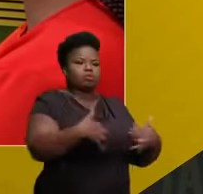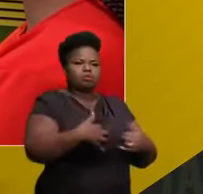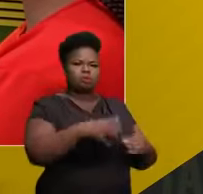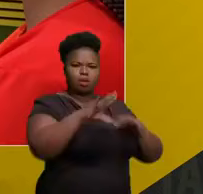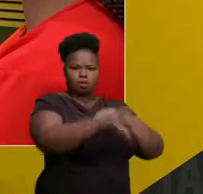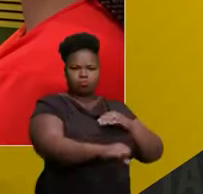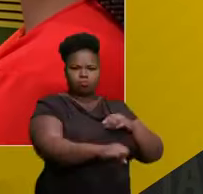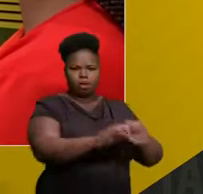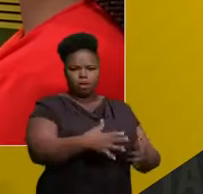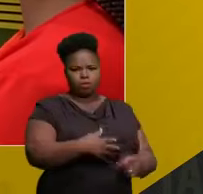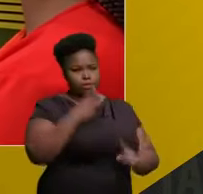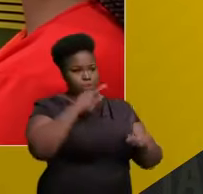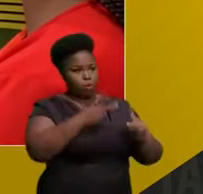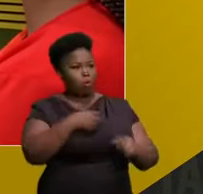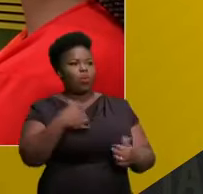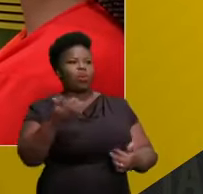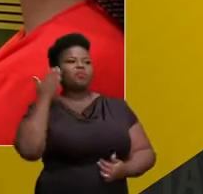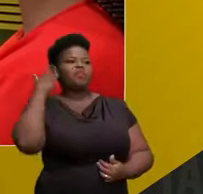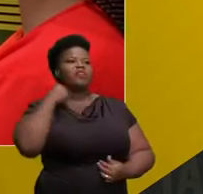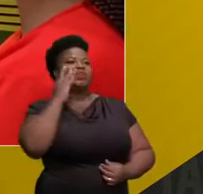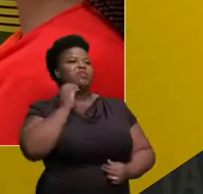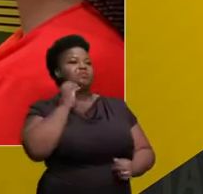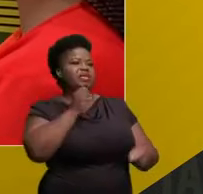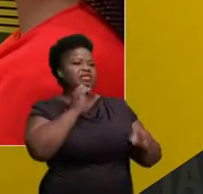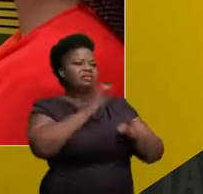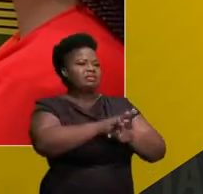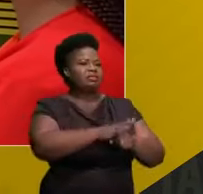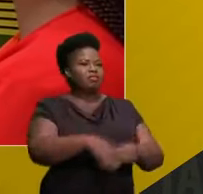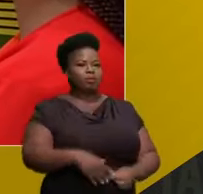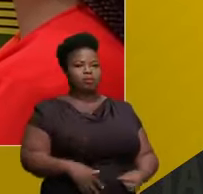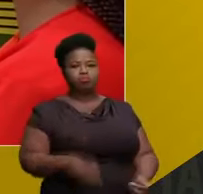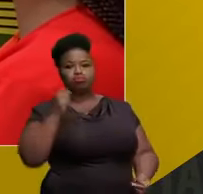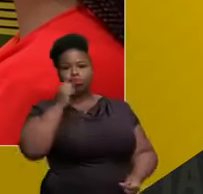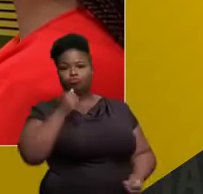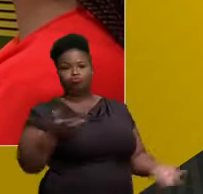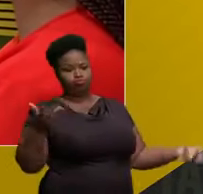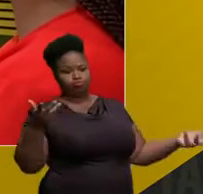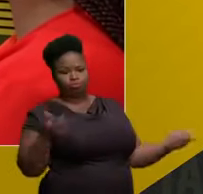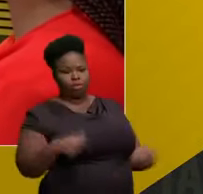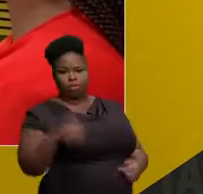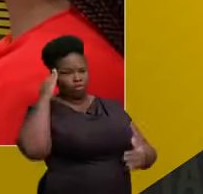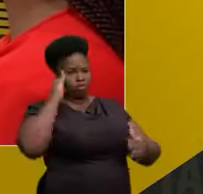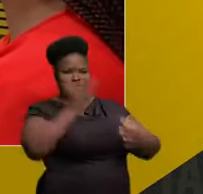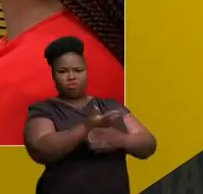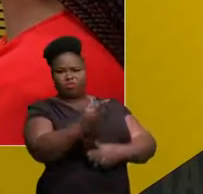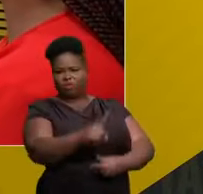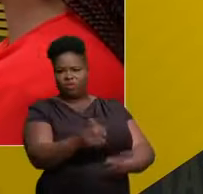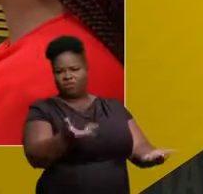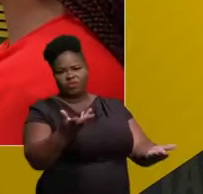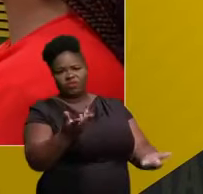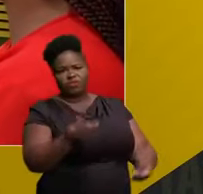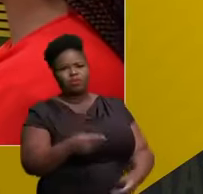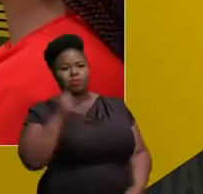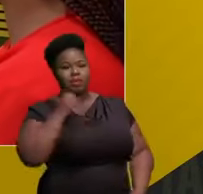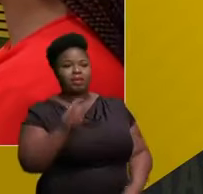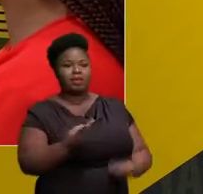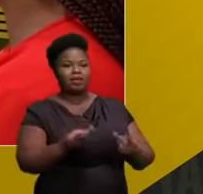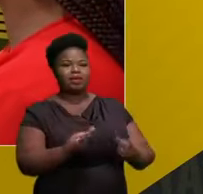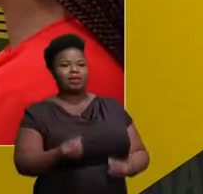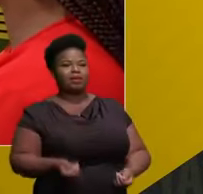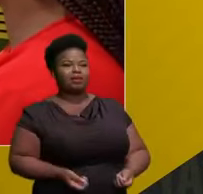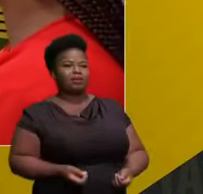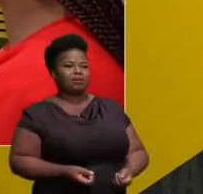kanjani umuntu who's been affected by certain things, but njengomuntu esilisa hay trauma in psychologist for in ngiyapi, and we have this already